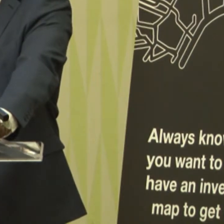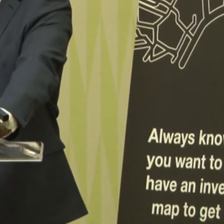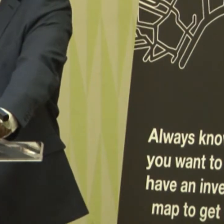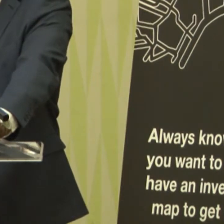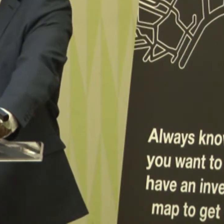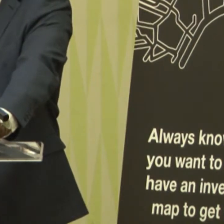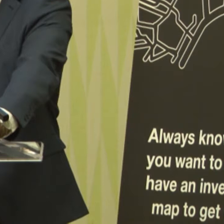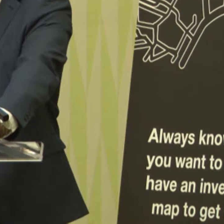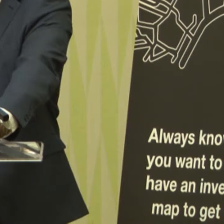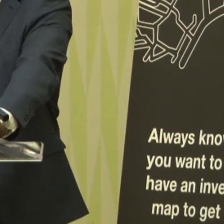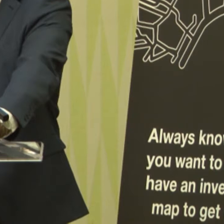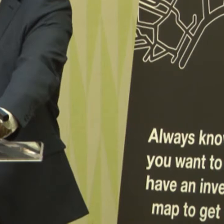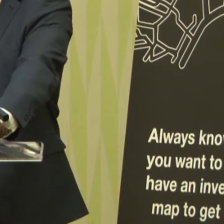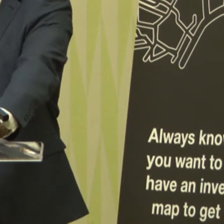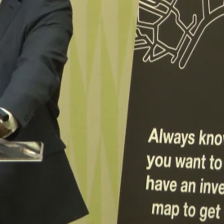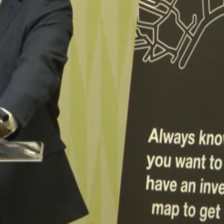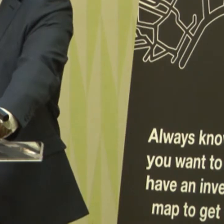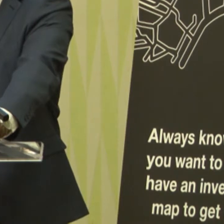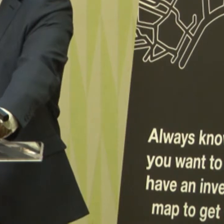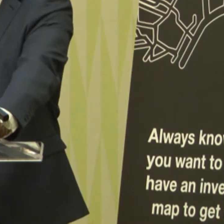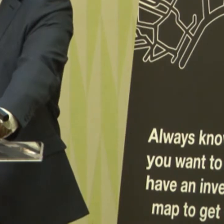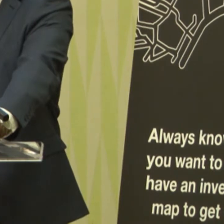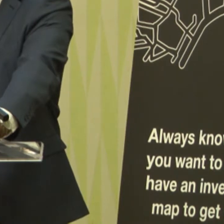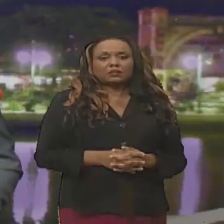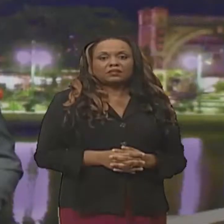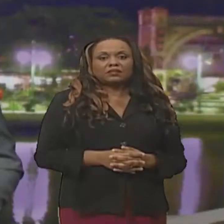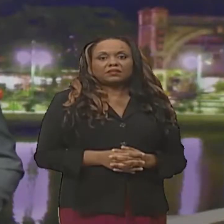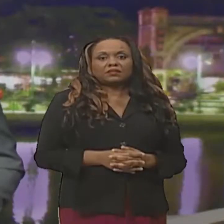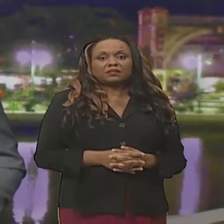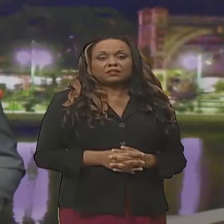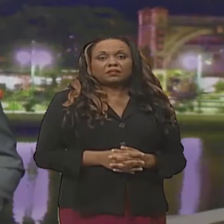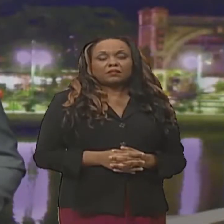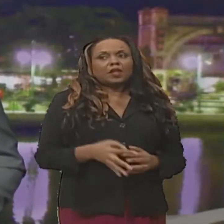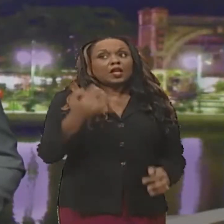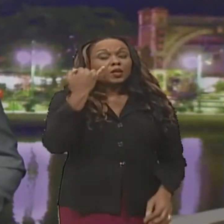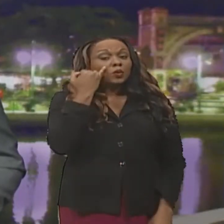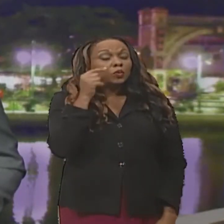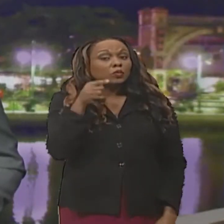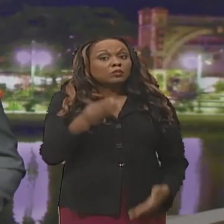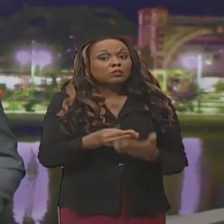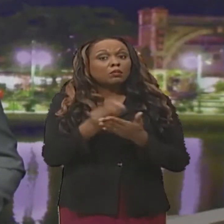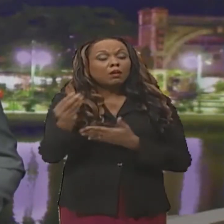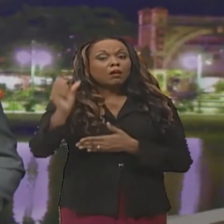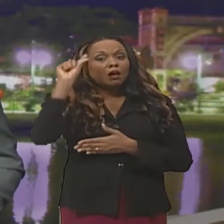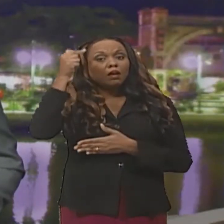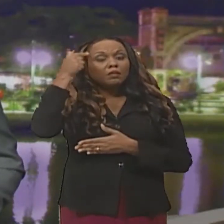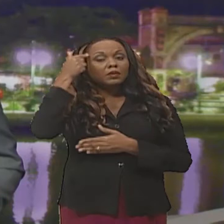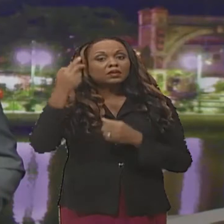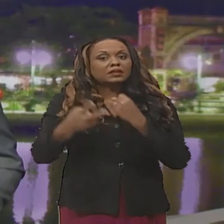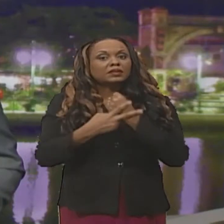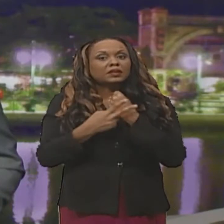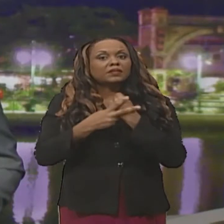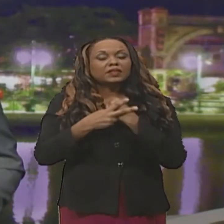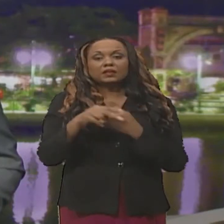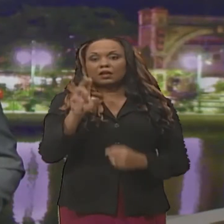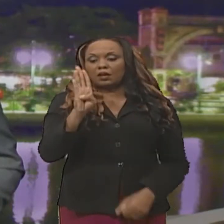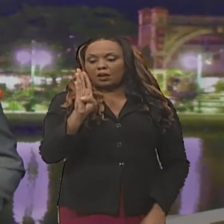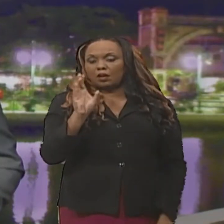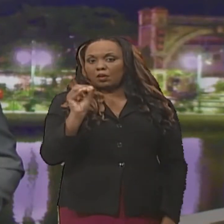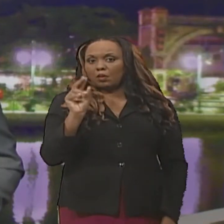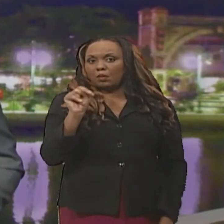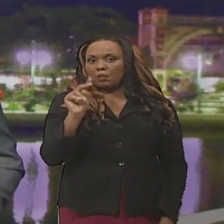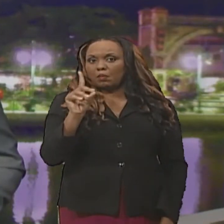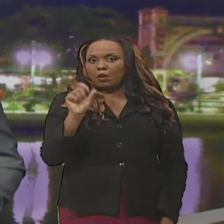certainty such that they can carry out their business. Now, if you bought government savings bonds 3 years ago under the